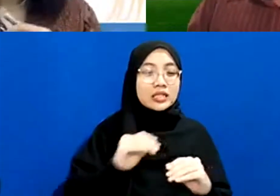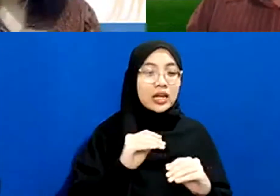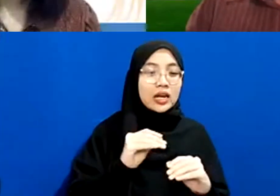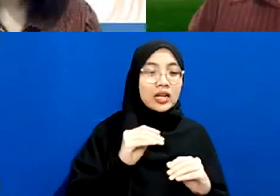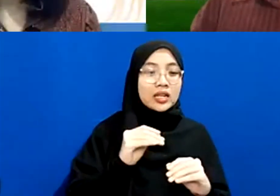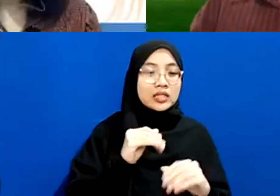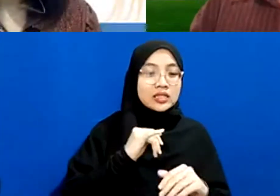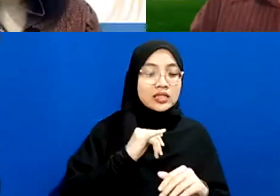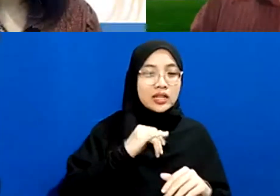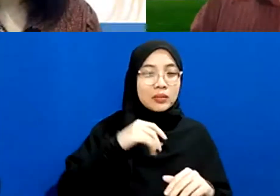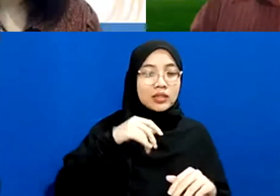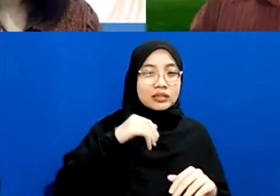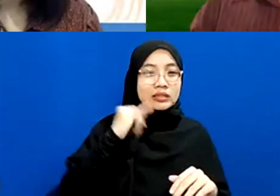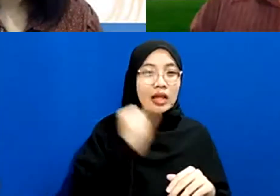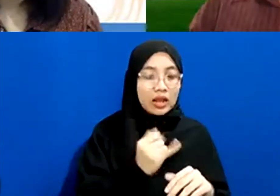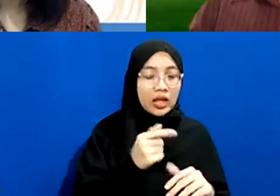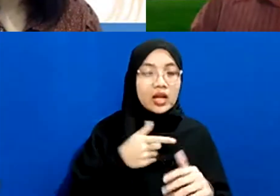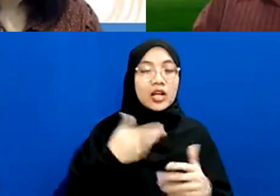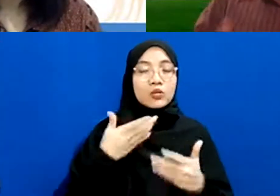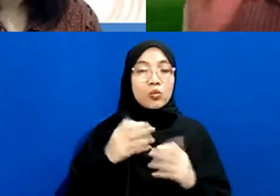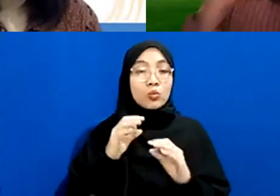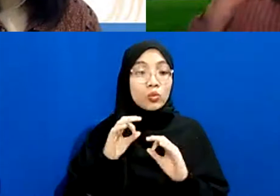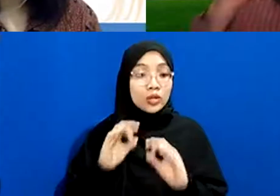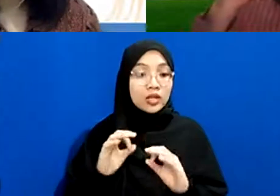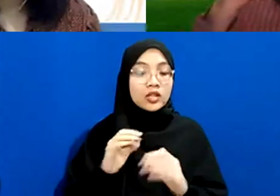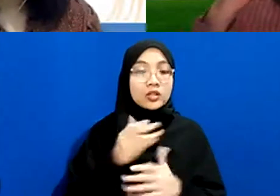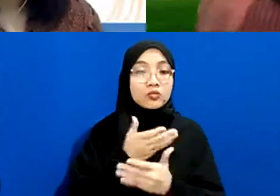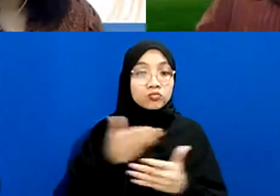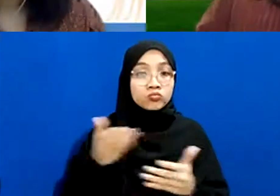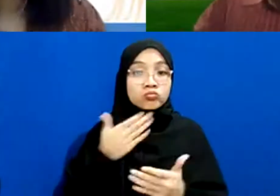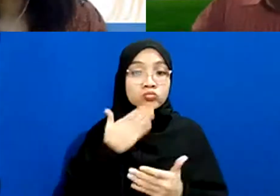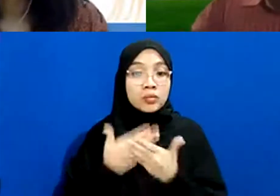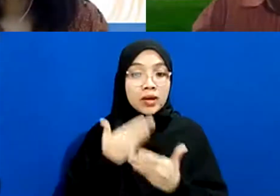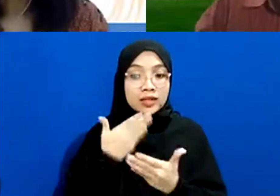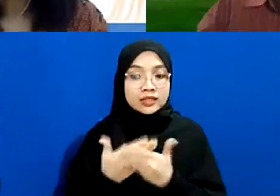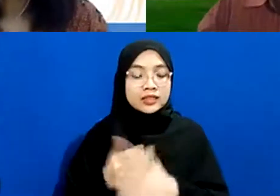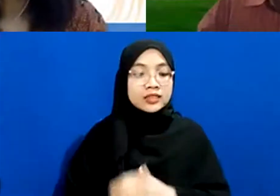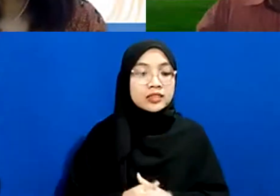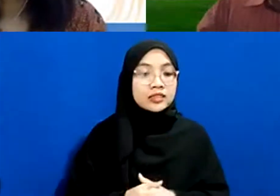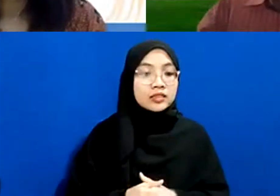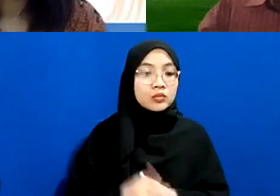Thank you, Ro. David, do you want to respond to Ro's comment?